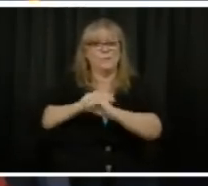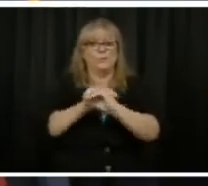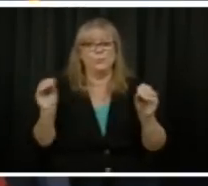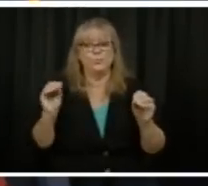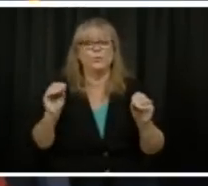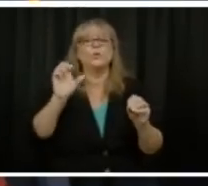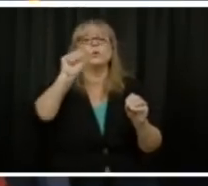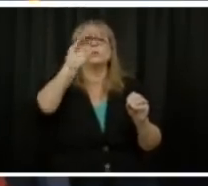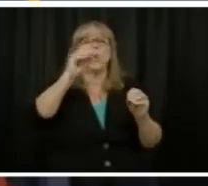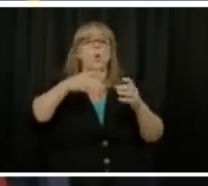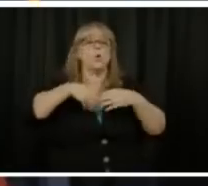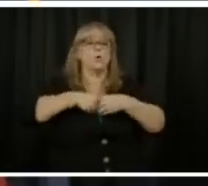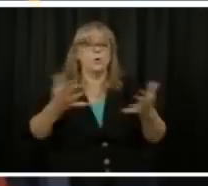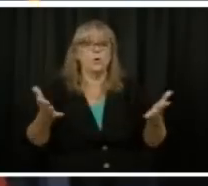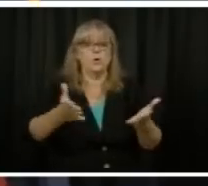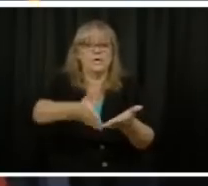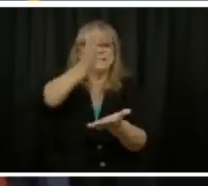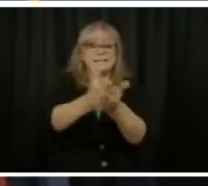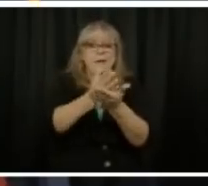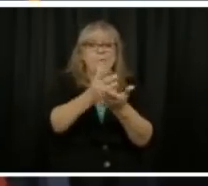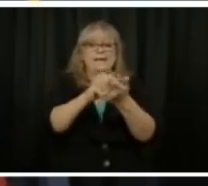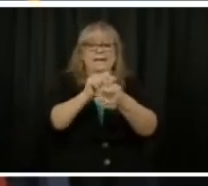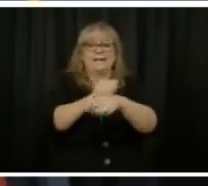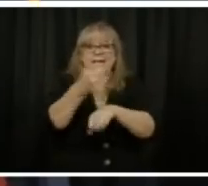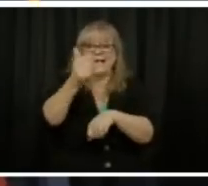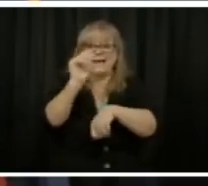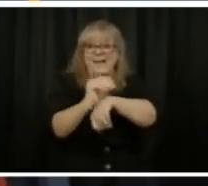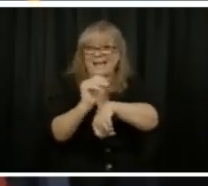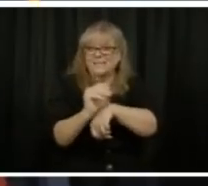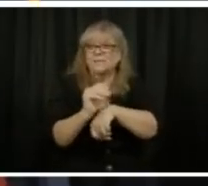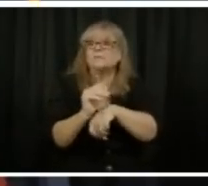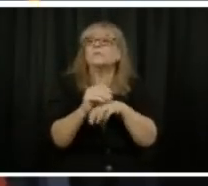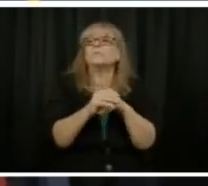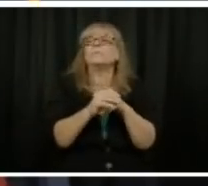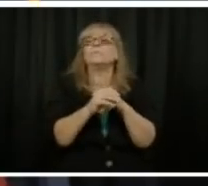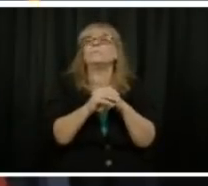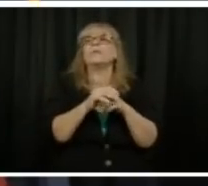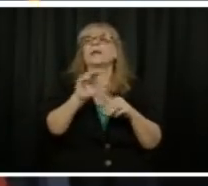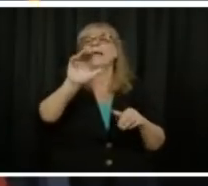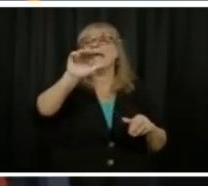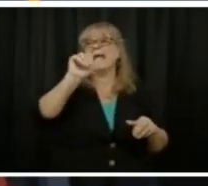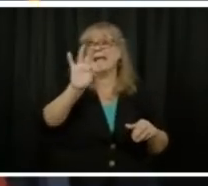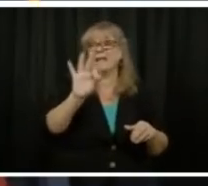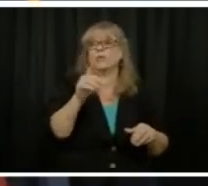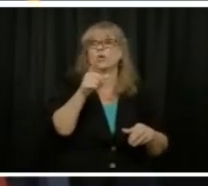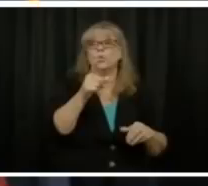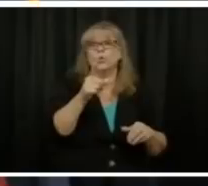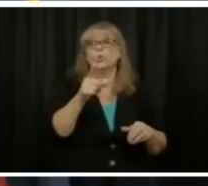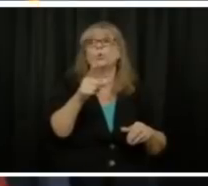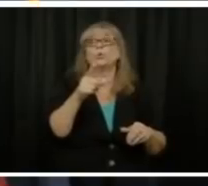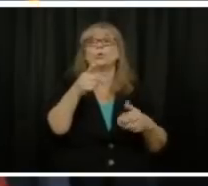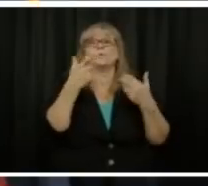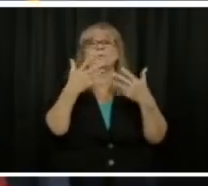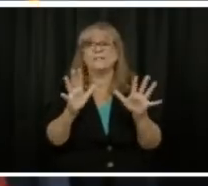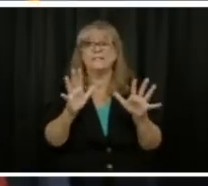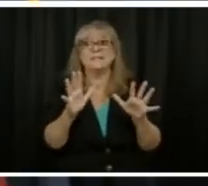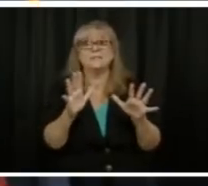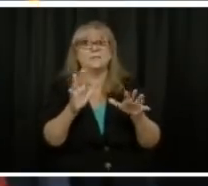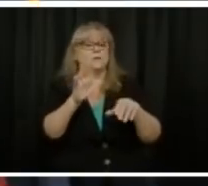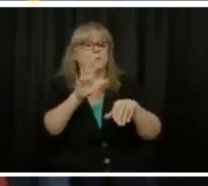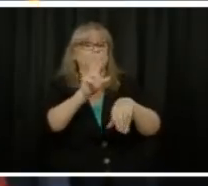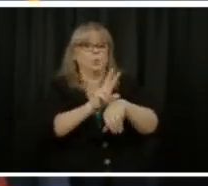kind of those liquor licenses that allow for sale of alcohol. So for folks who experience a last call at 2, this is the same thing. It's just last call at